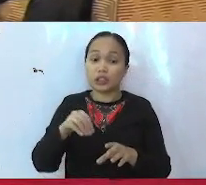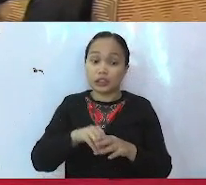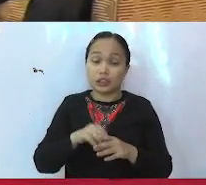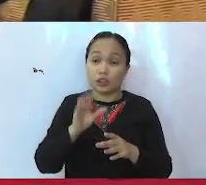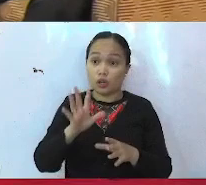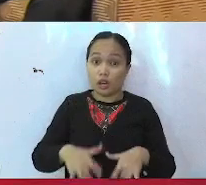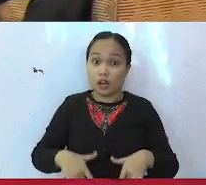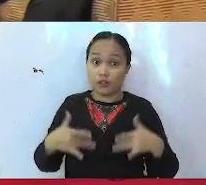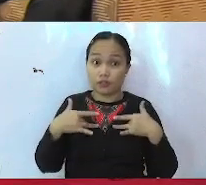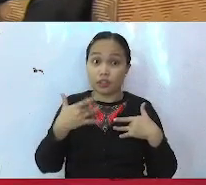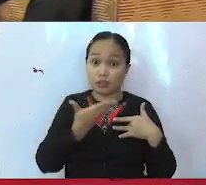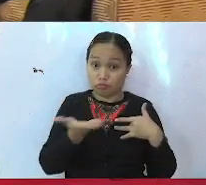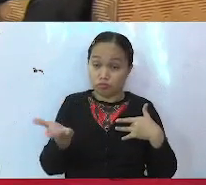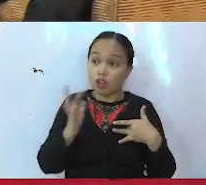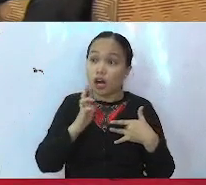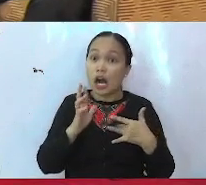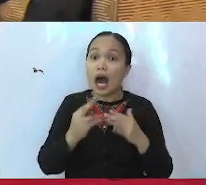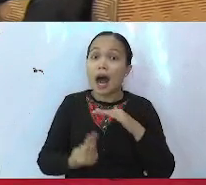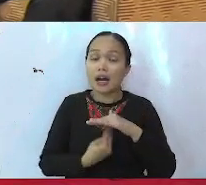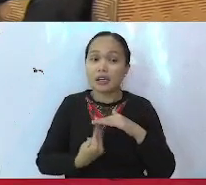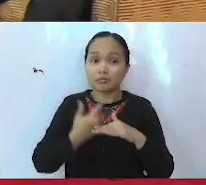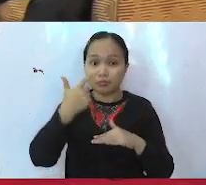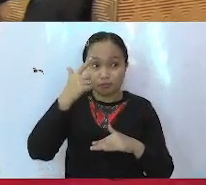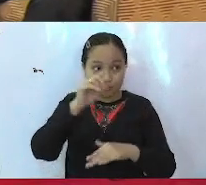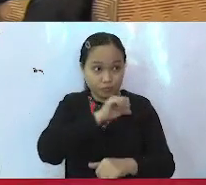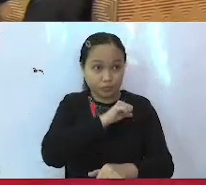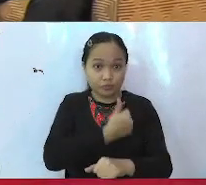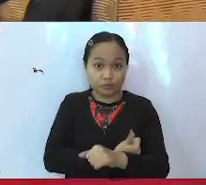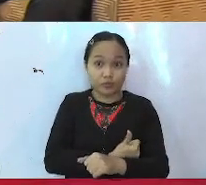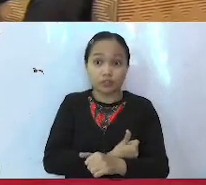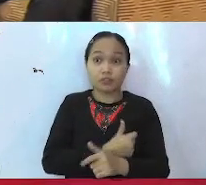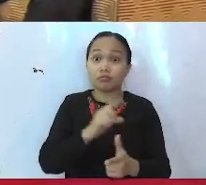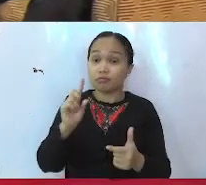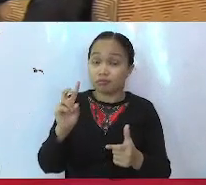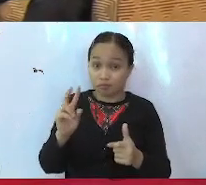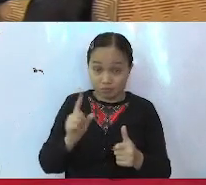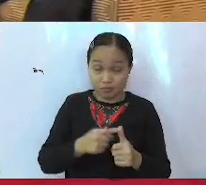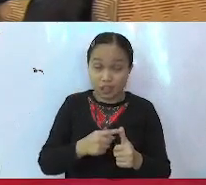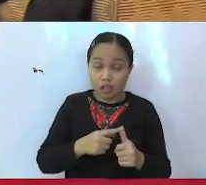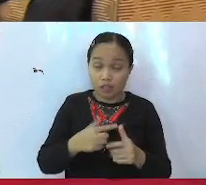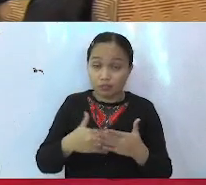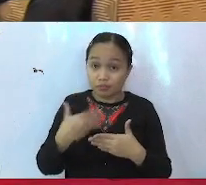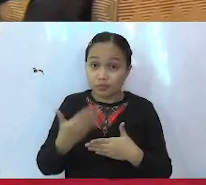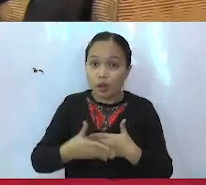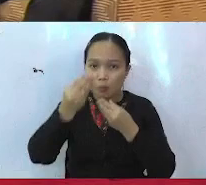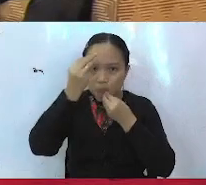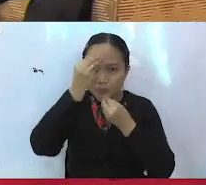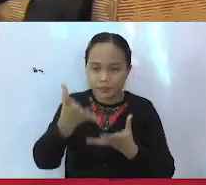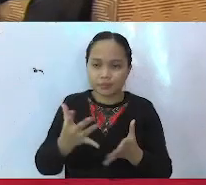now that you're under authority. So respect it and obey it. That's the right track.